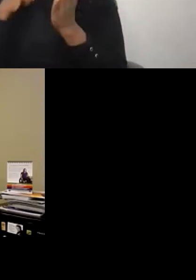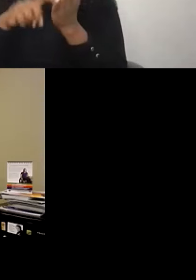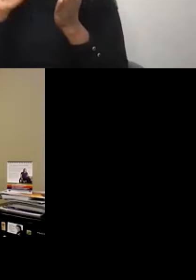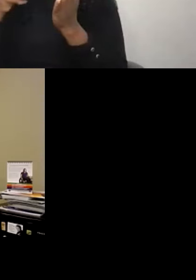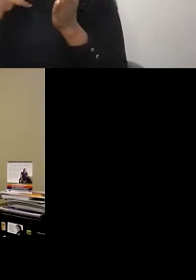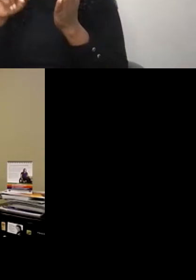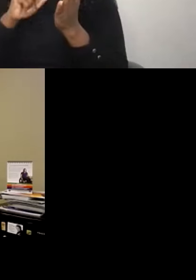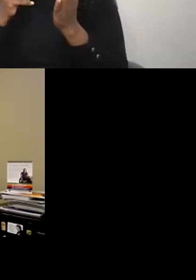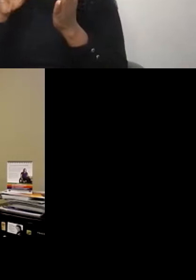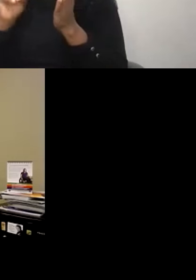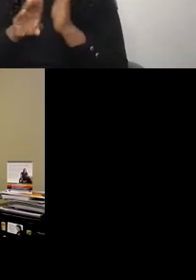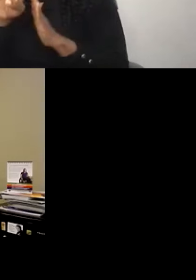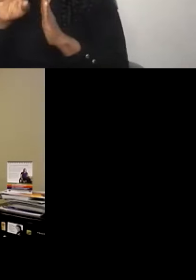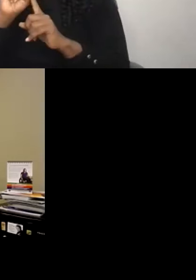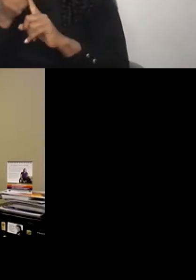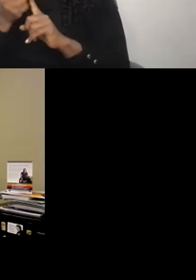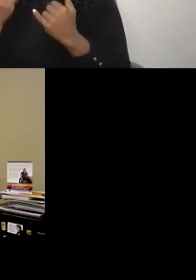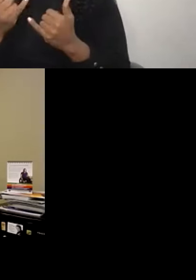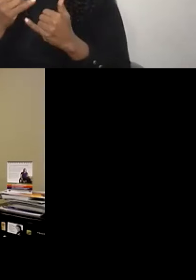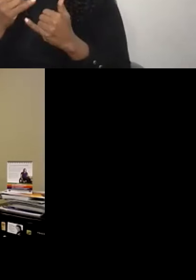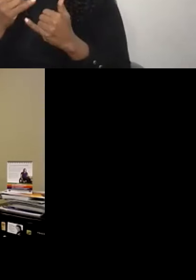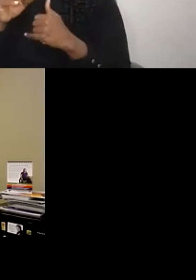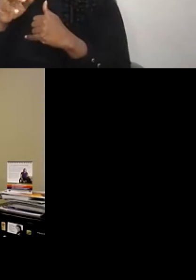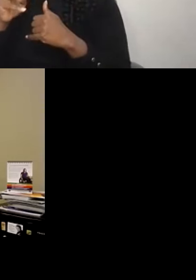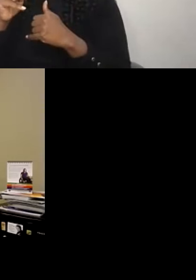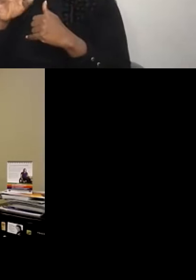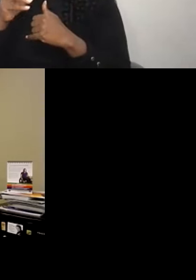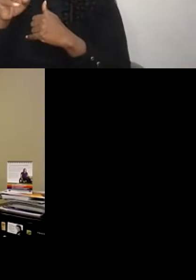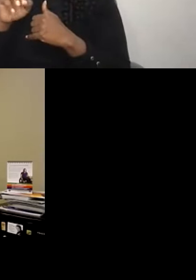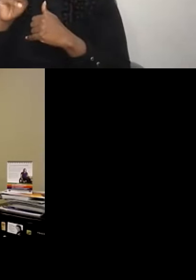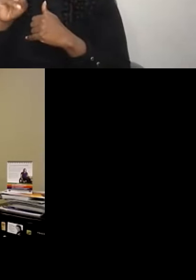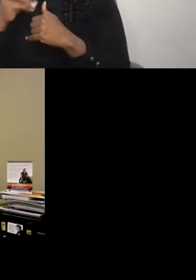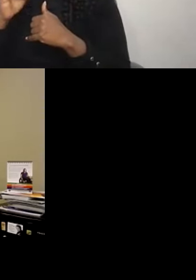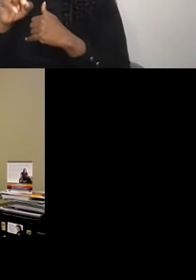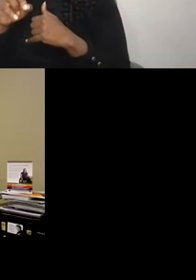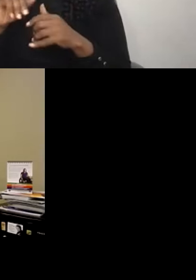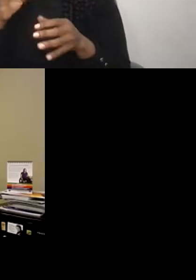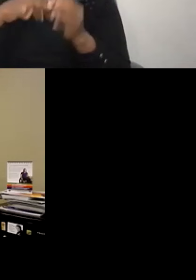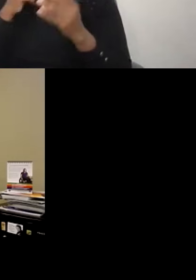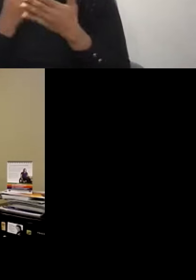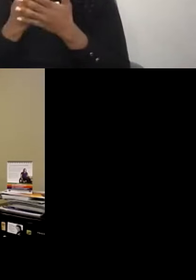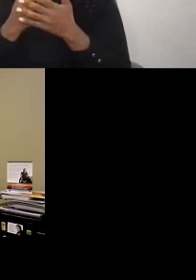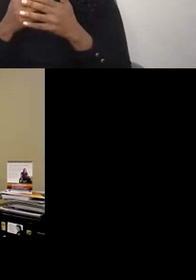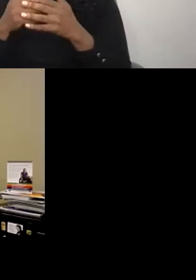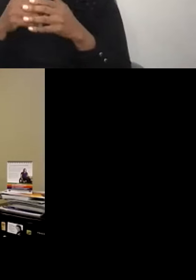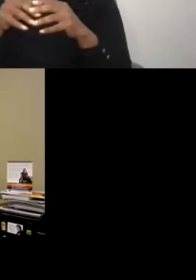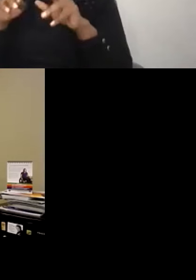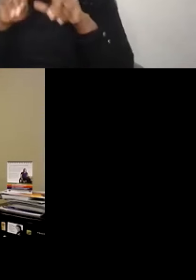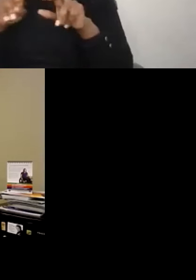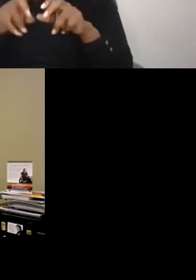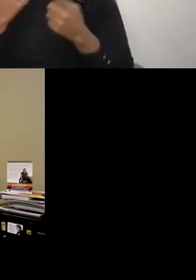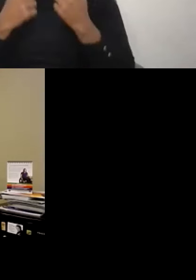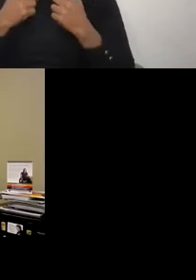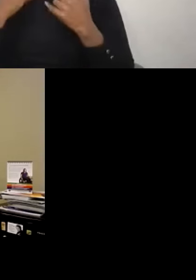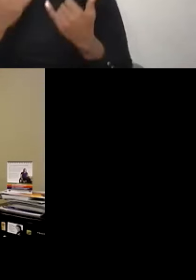is a neurodevelopmental condition and it's frequently comorbid and we need to actually do more than just screening questionnaires. But unfortunately, that is the